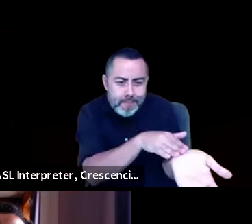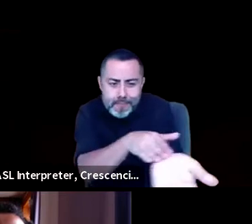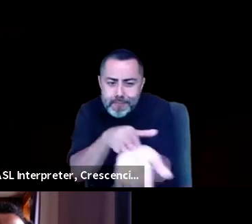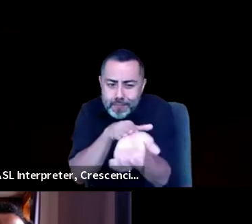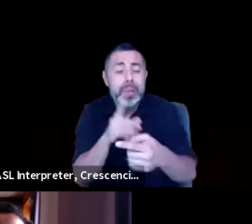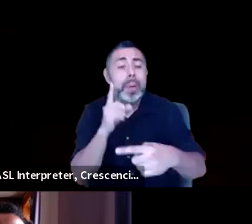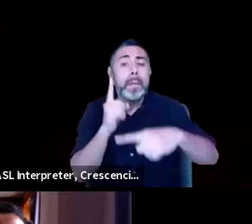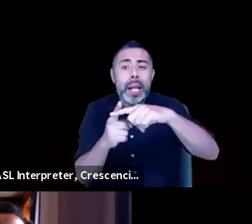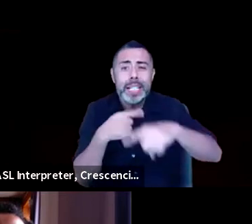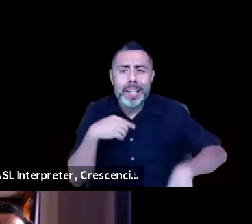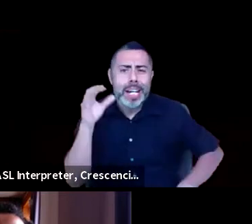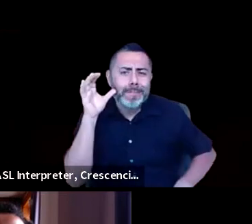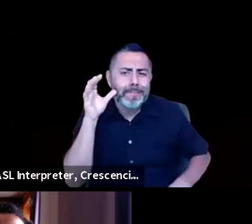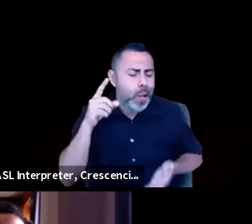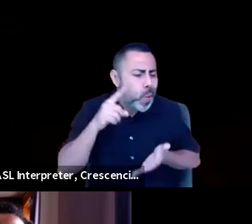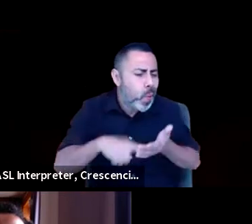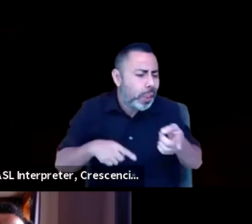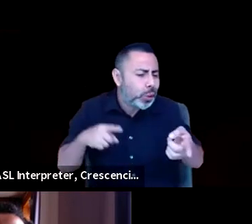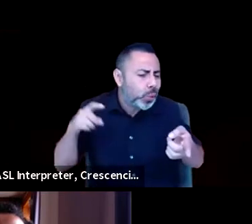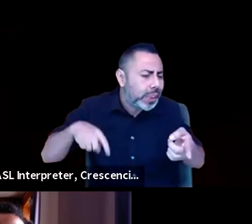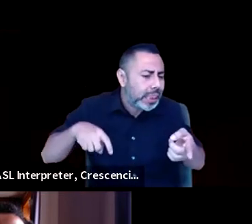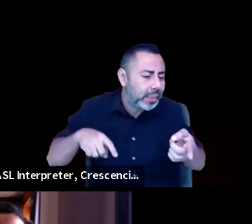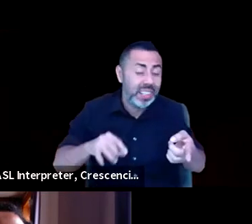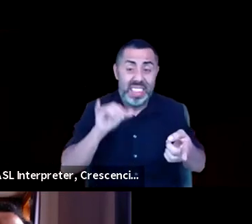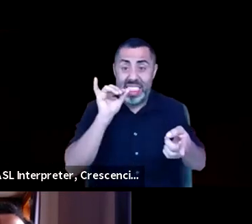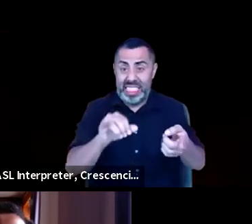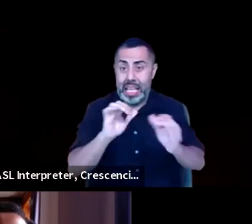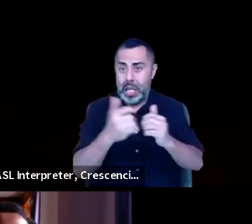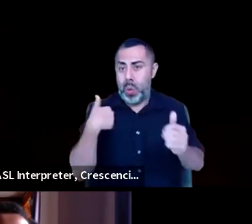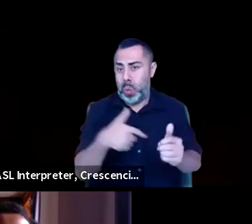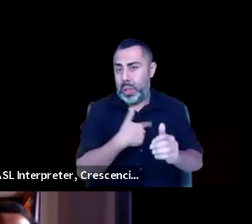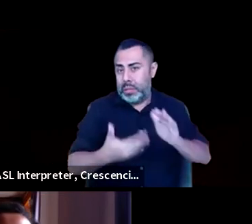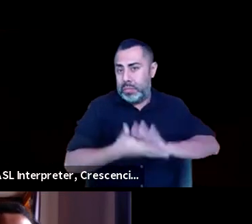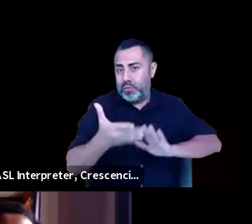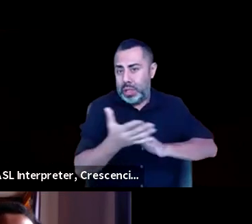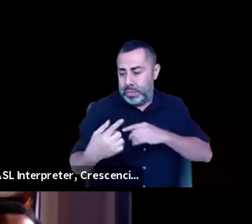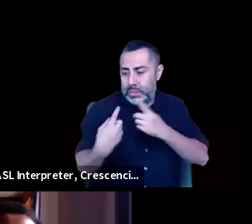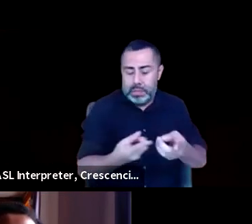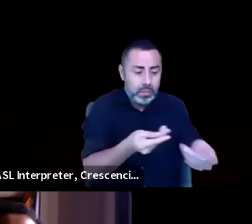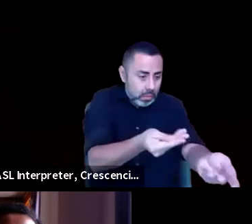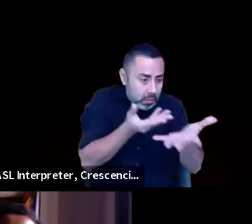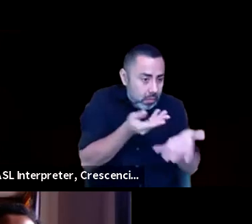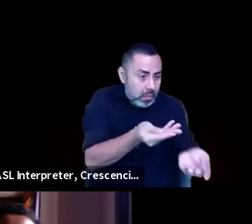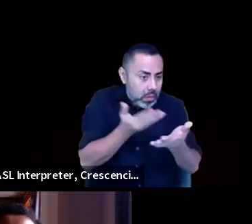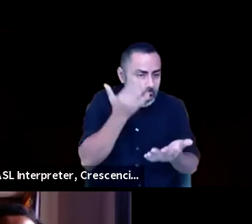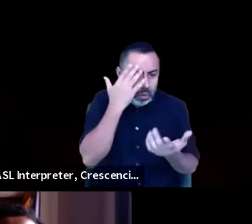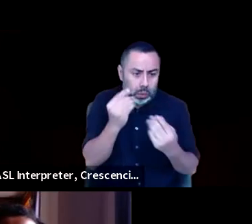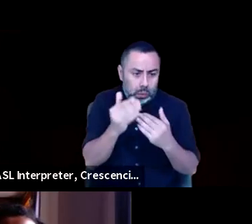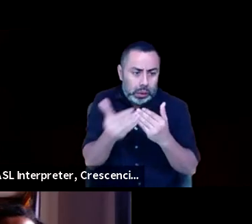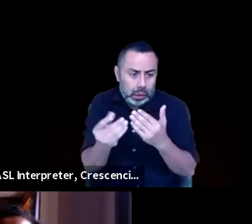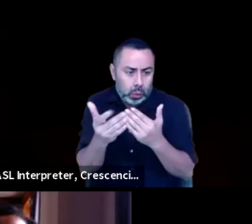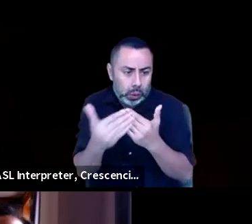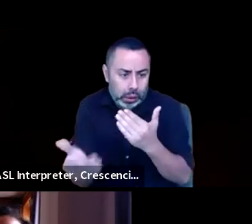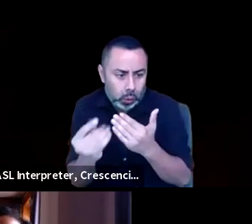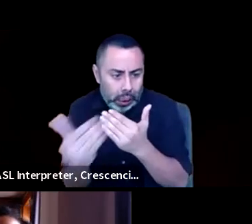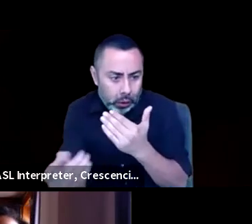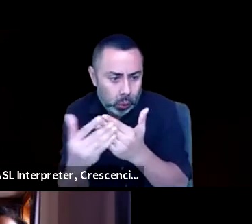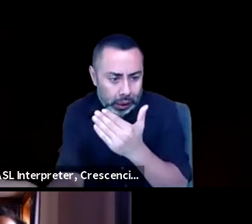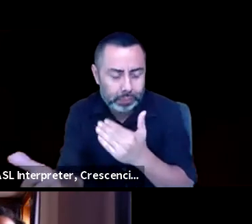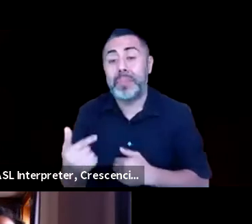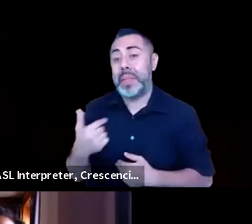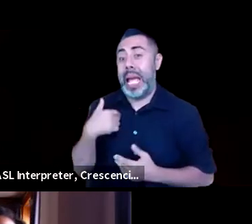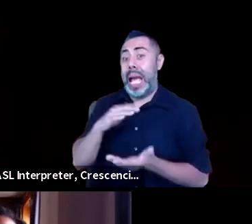need, that is really informing us on how to move forward. So I got very